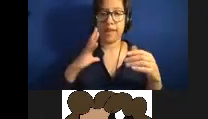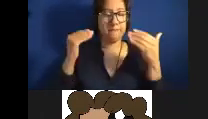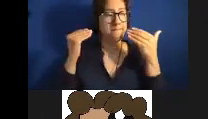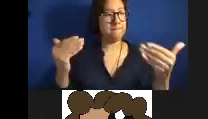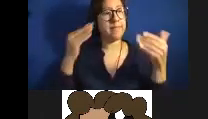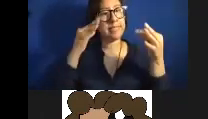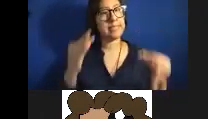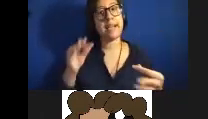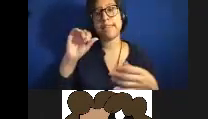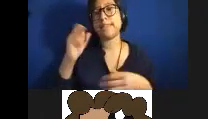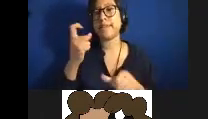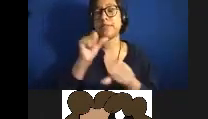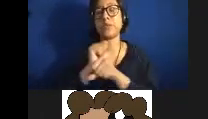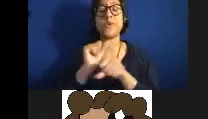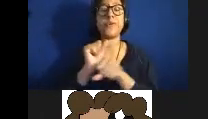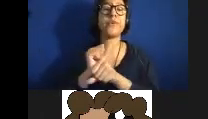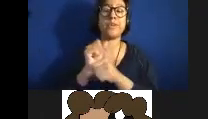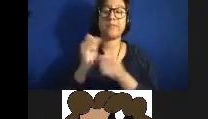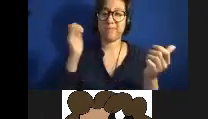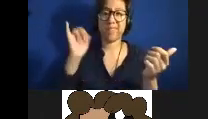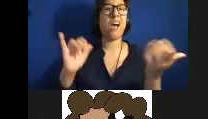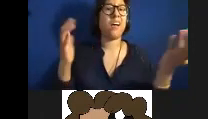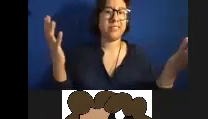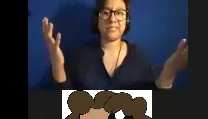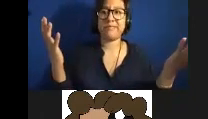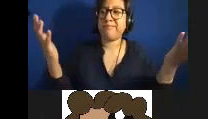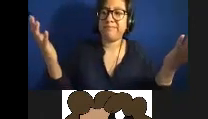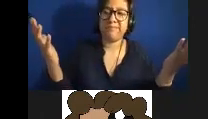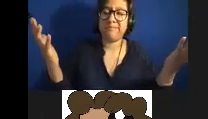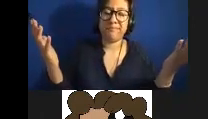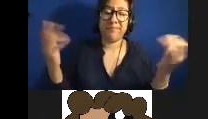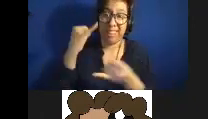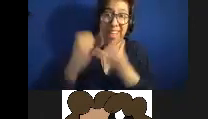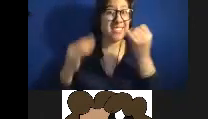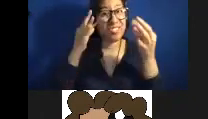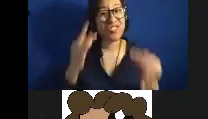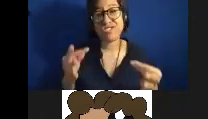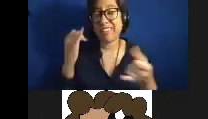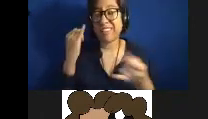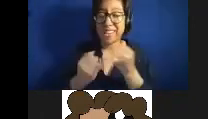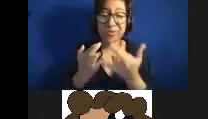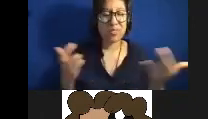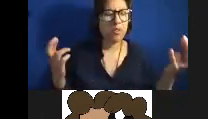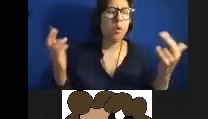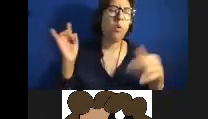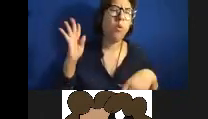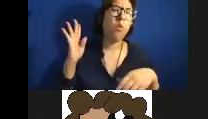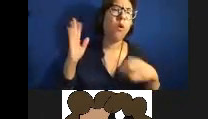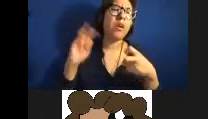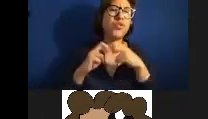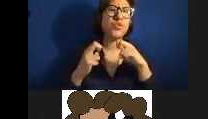resources is an issue. So placing more funding from the government into